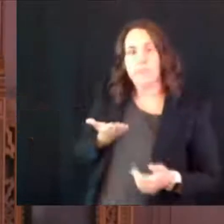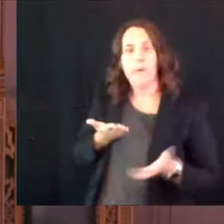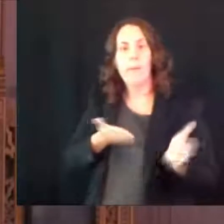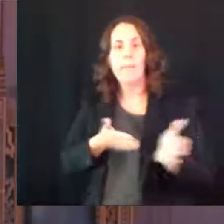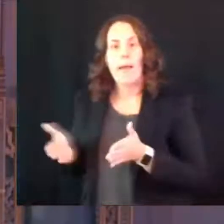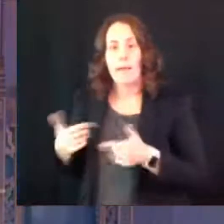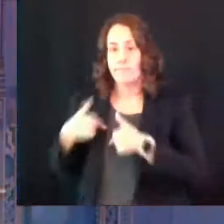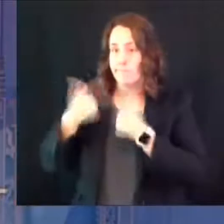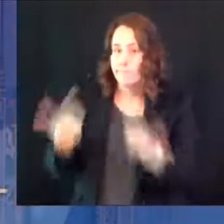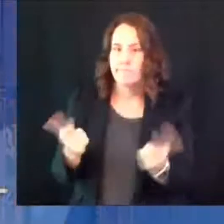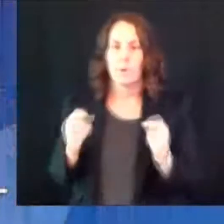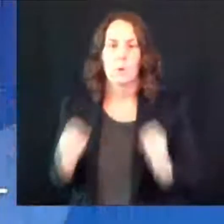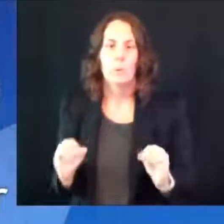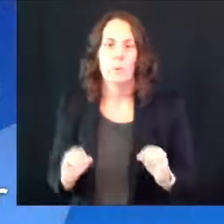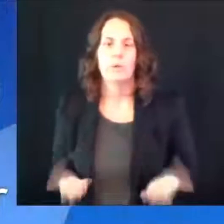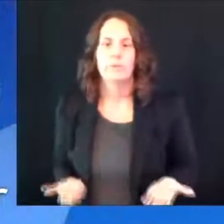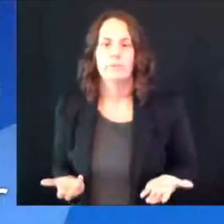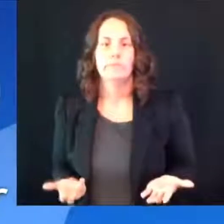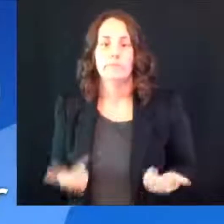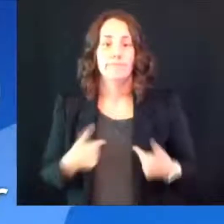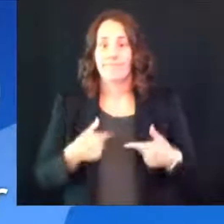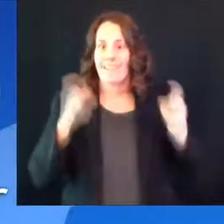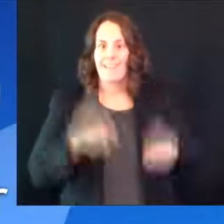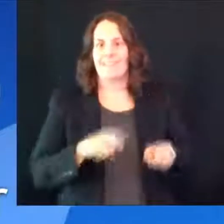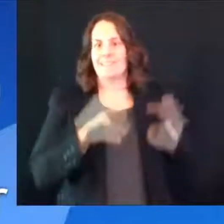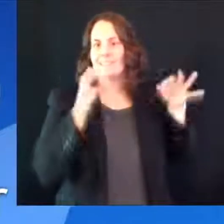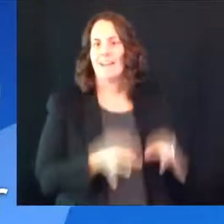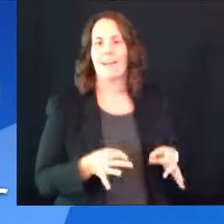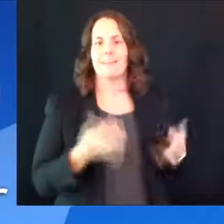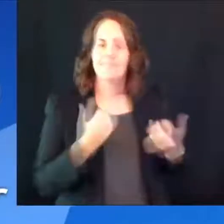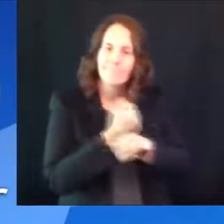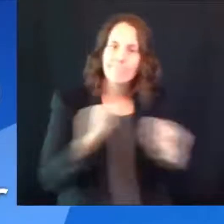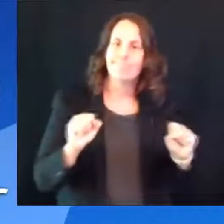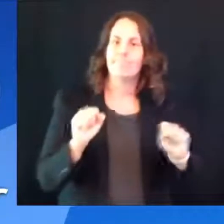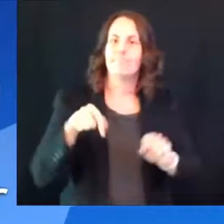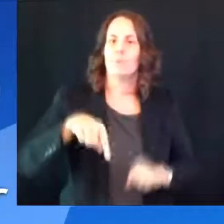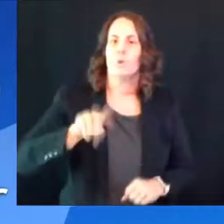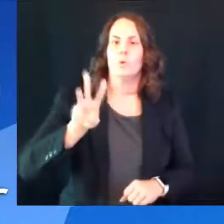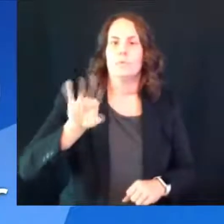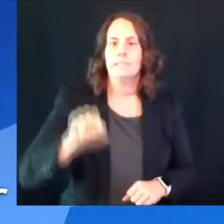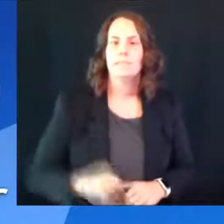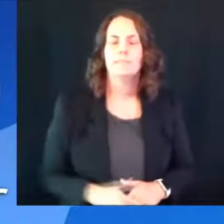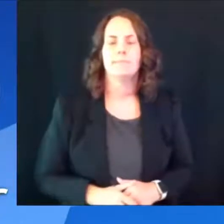All right, and the next question to Royce Podeswa at WisPolitics. Royce.